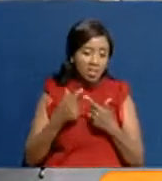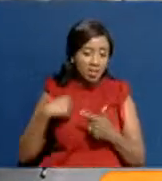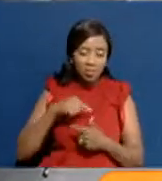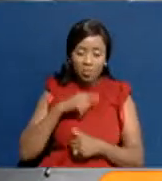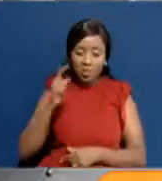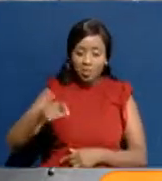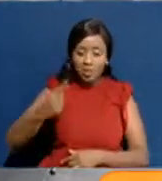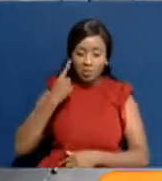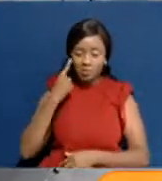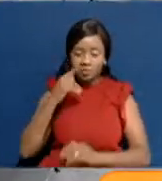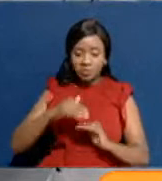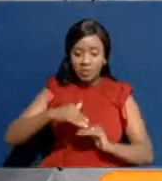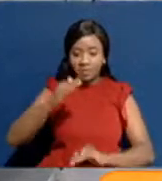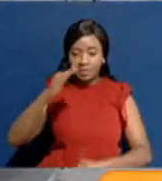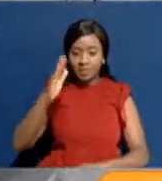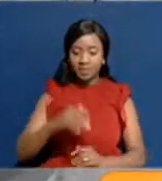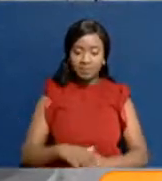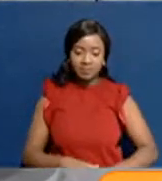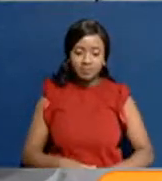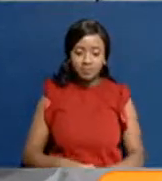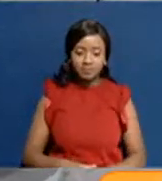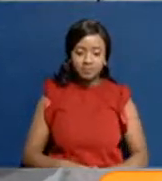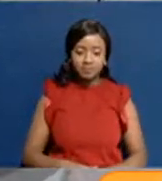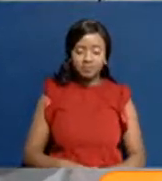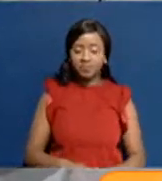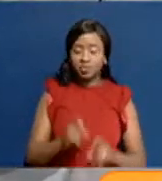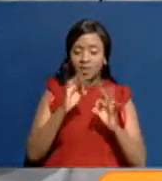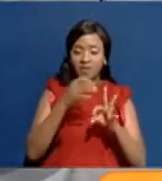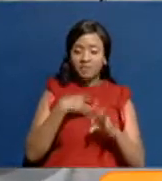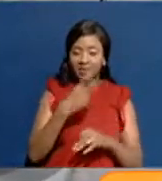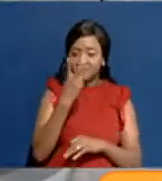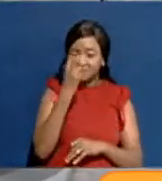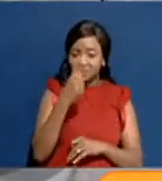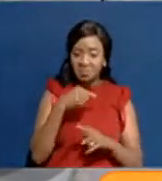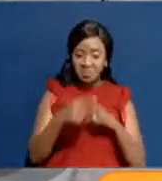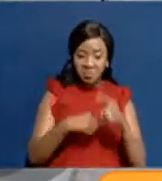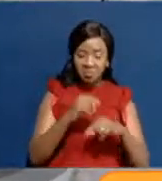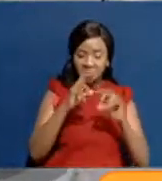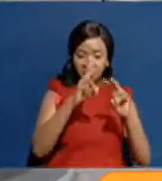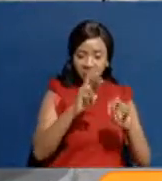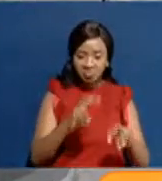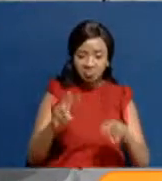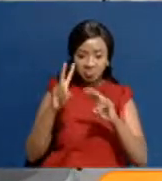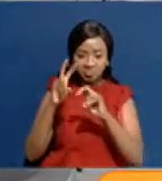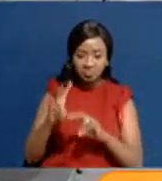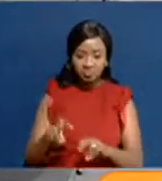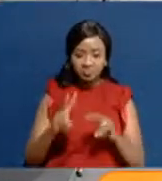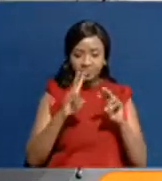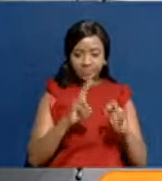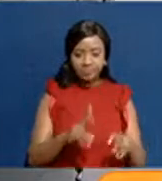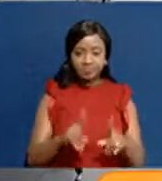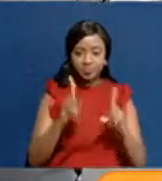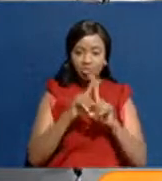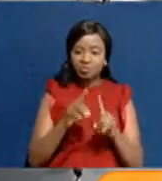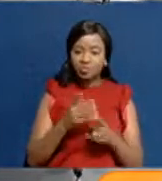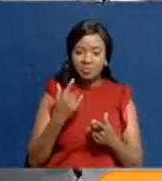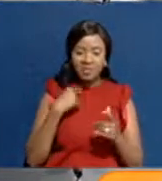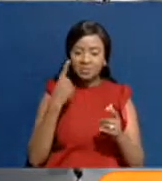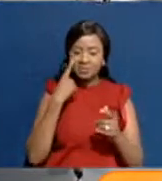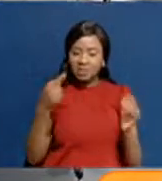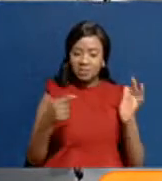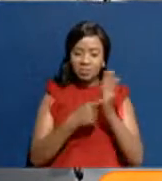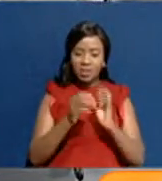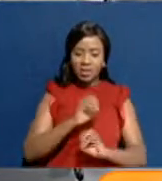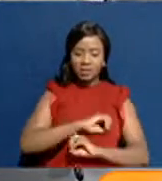there are already suspects that are being investigated, even senior or not, as they may be. Absolutely. Because it doesn't make sense